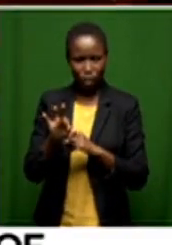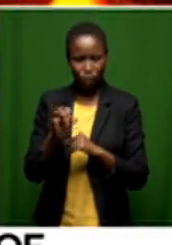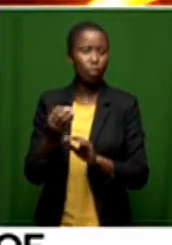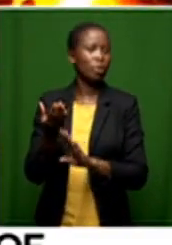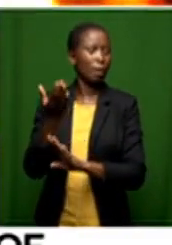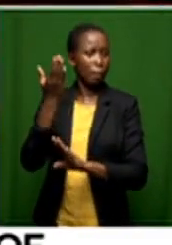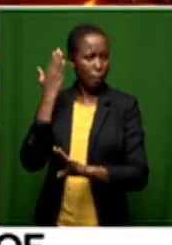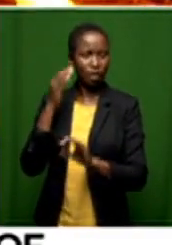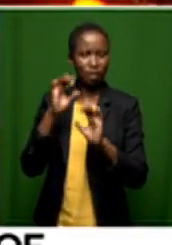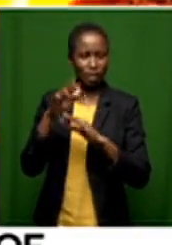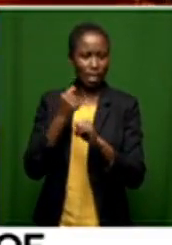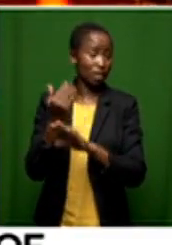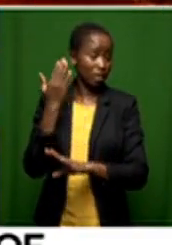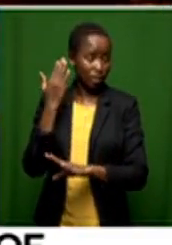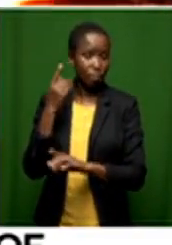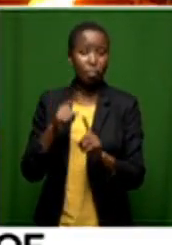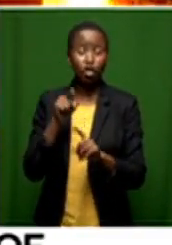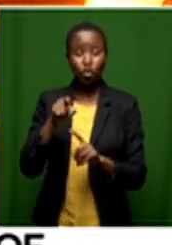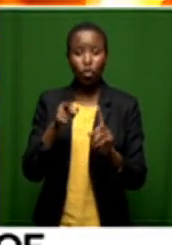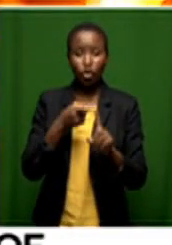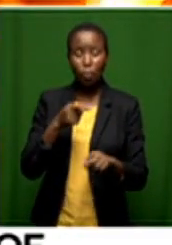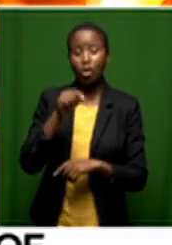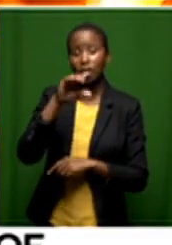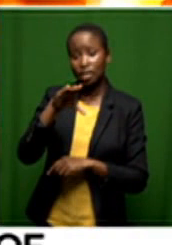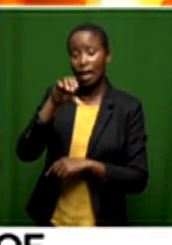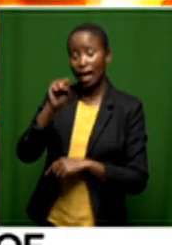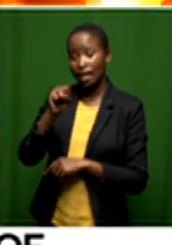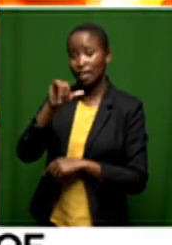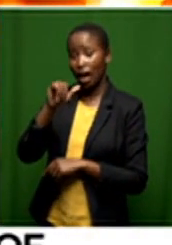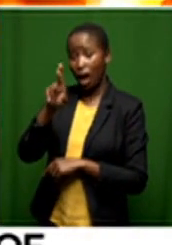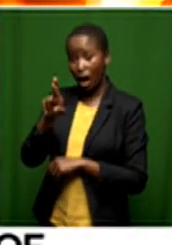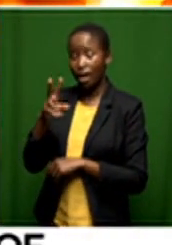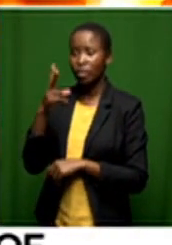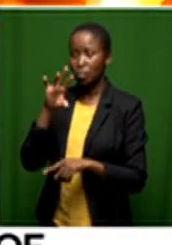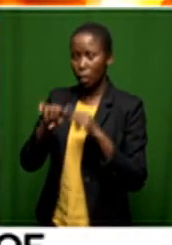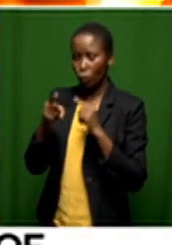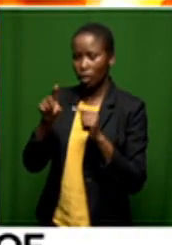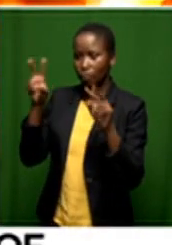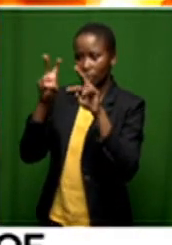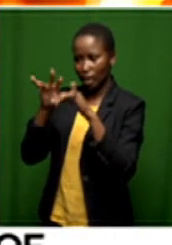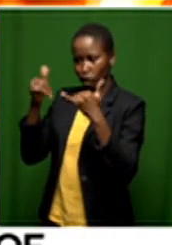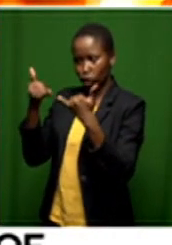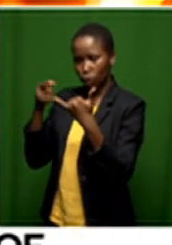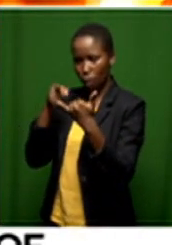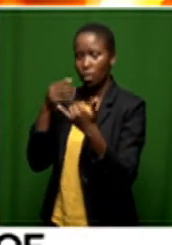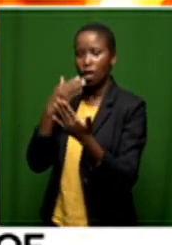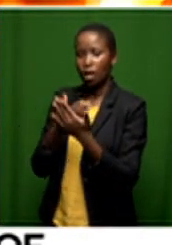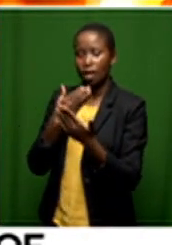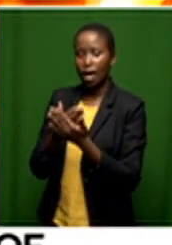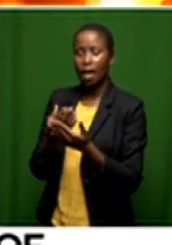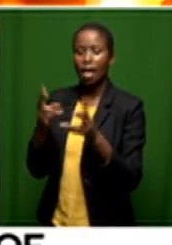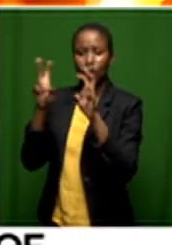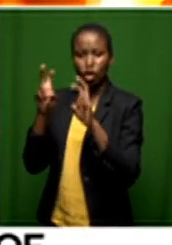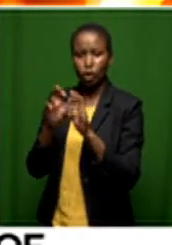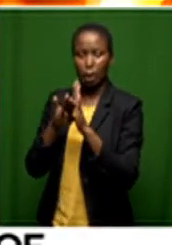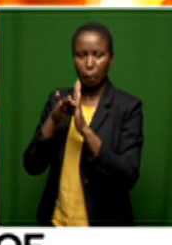mean, you as the CSIR found that Eskom's capability to produce power also has been on